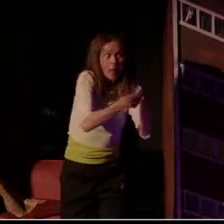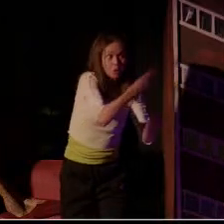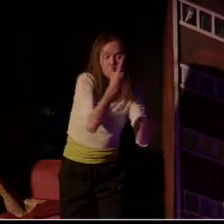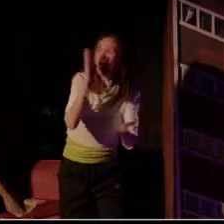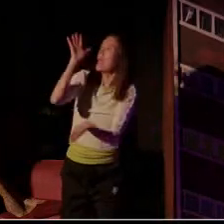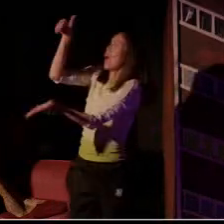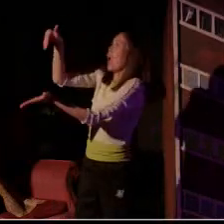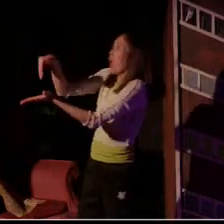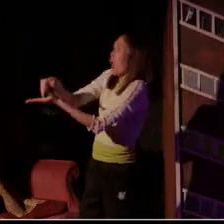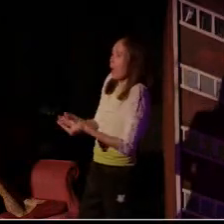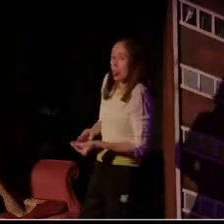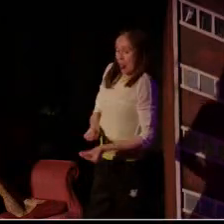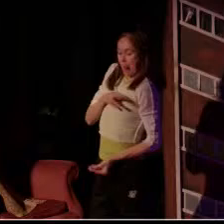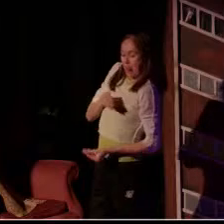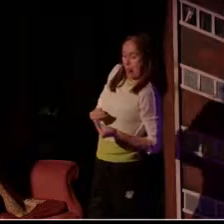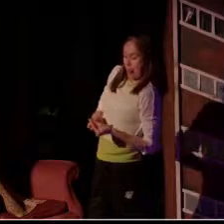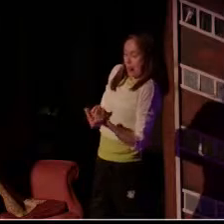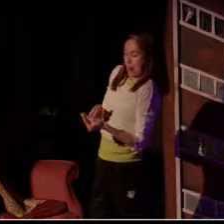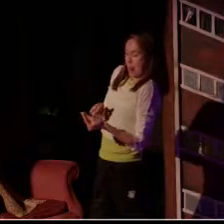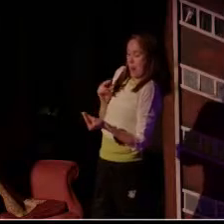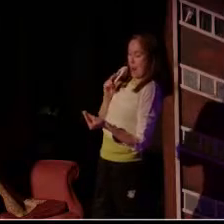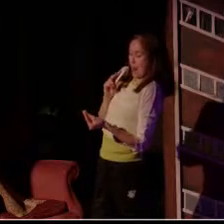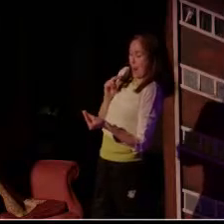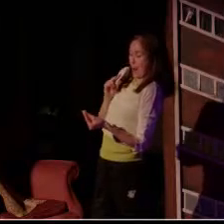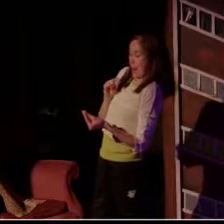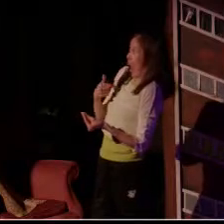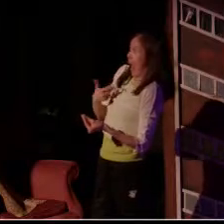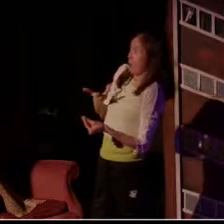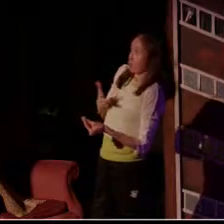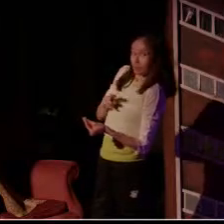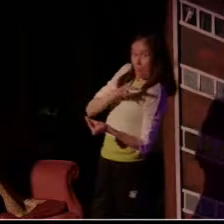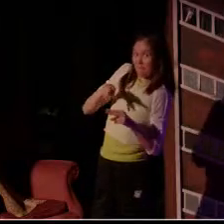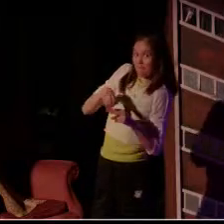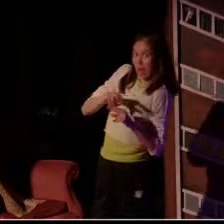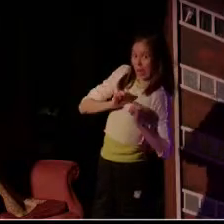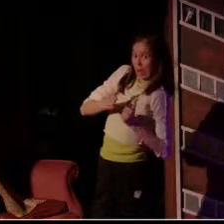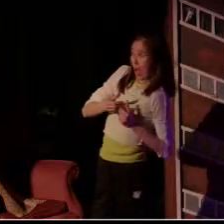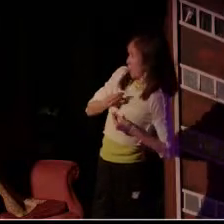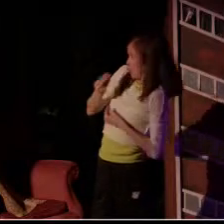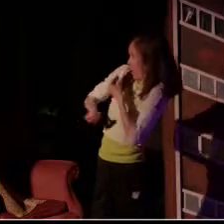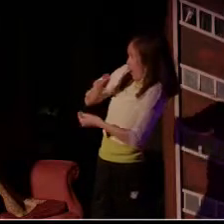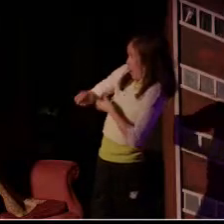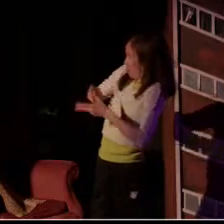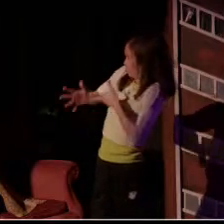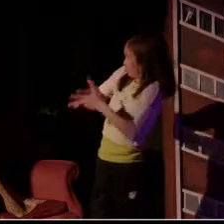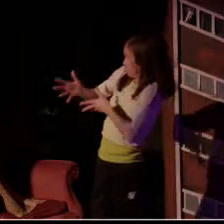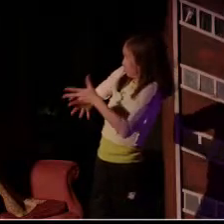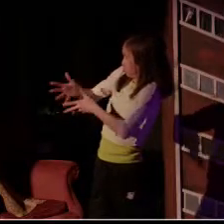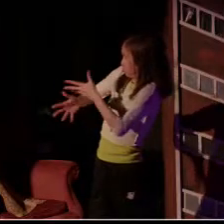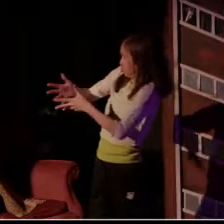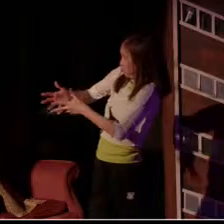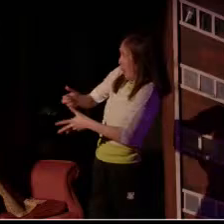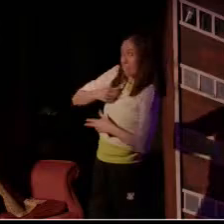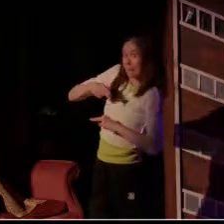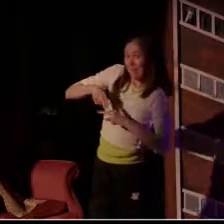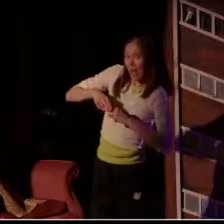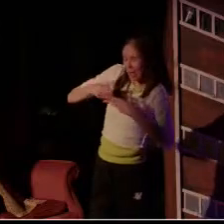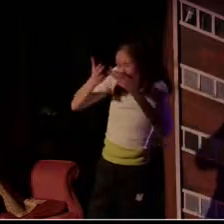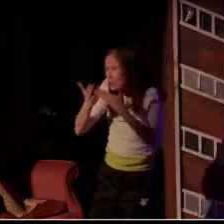say to him, to convince him that you come from your father with his kindest greetings and speak his warmest